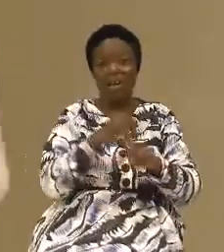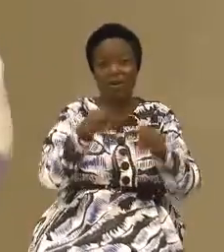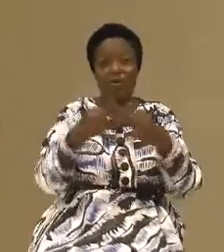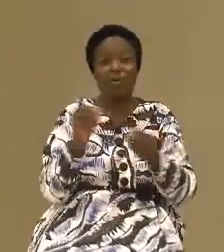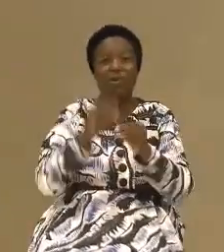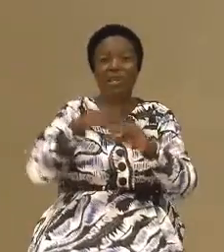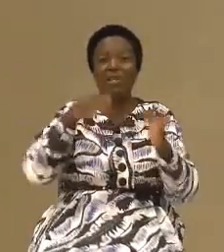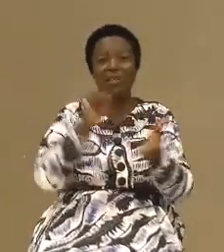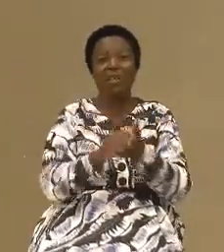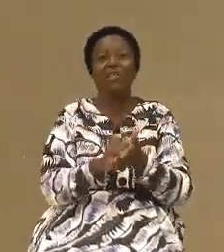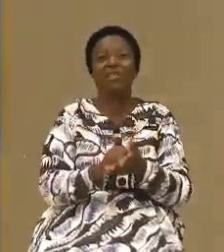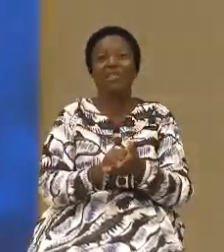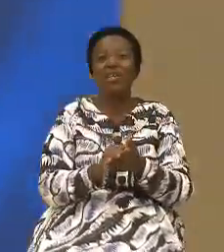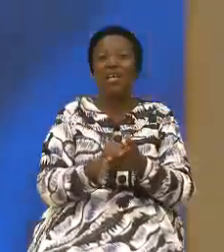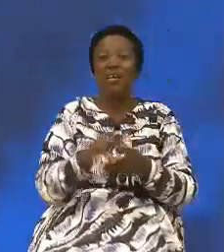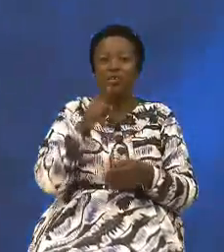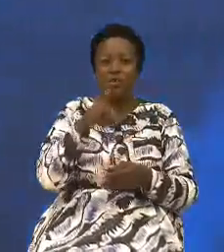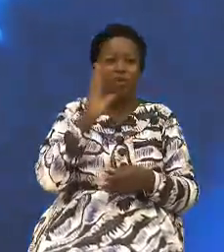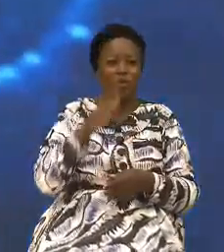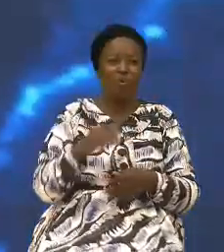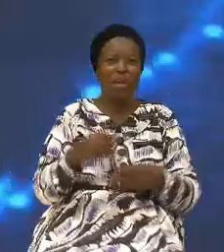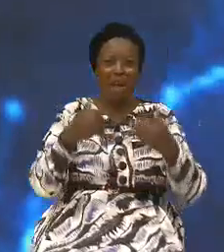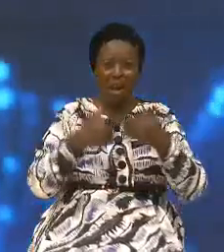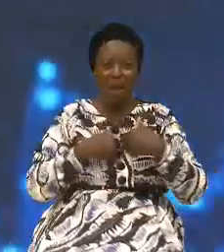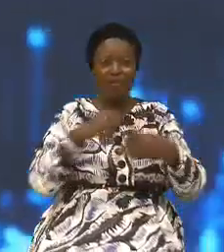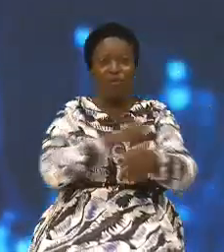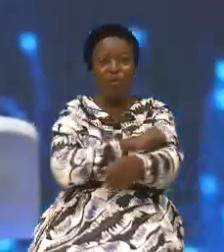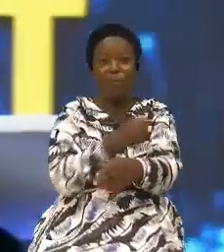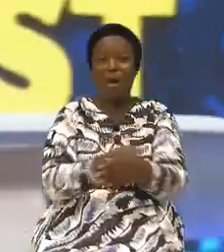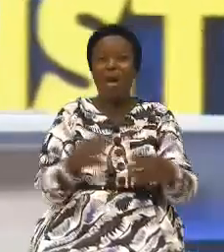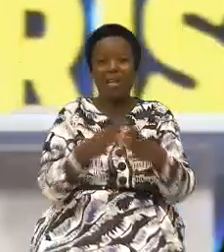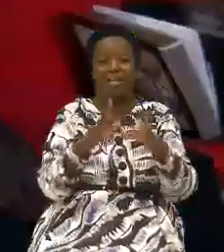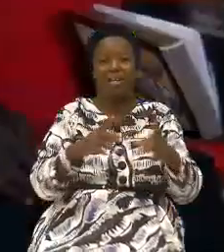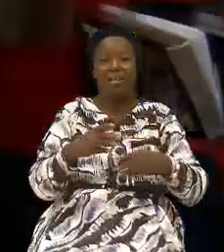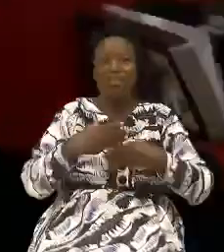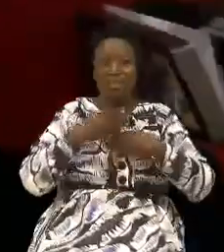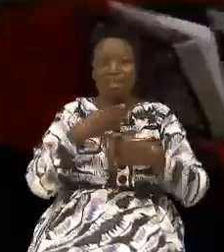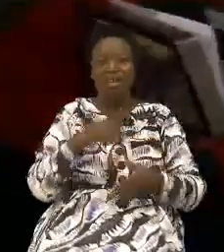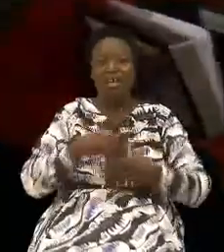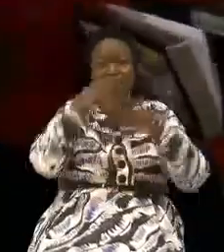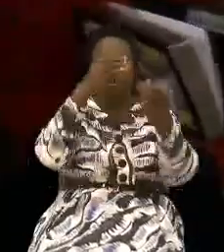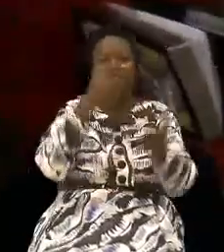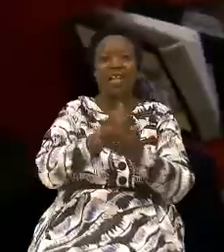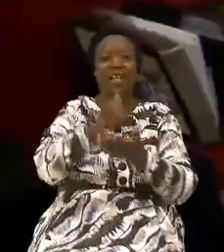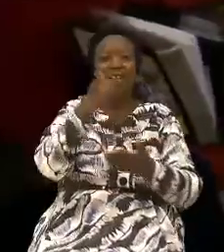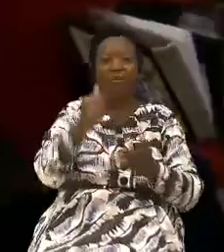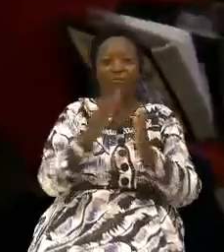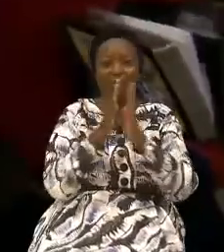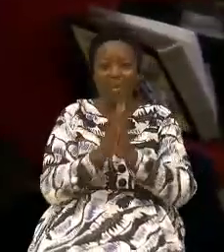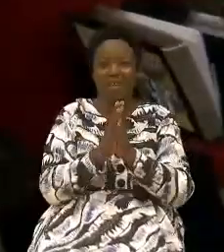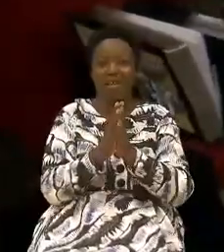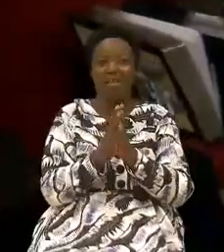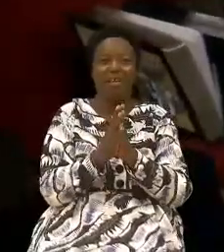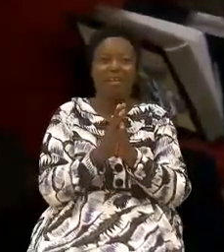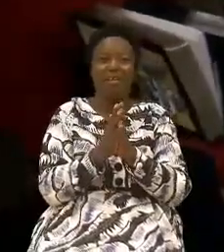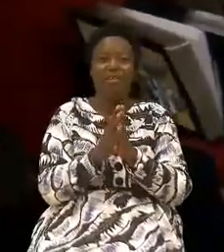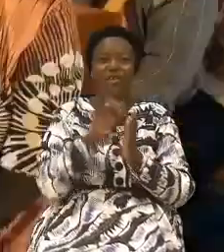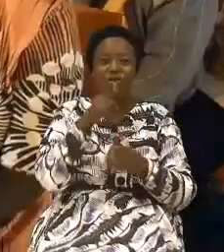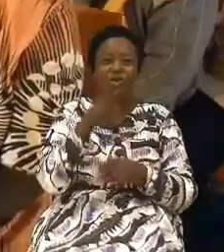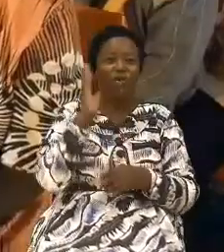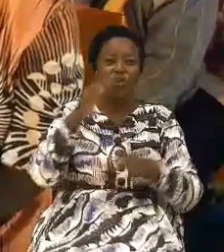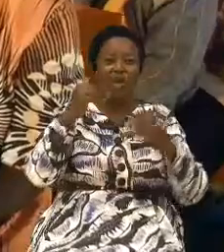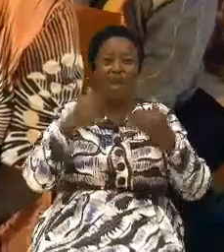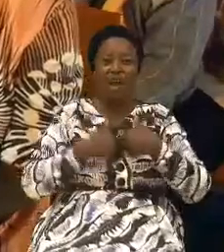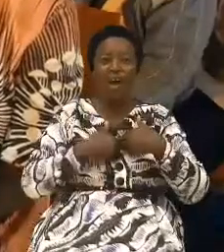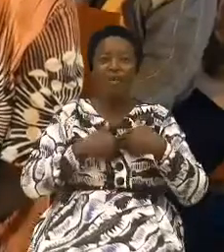beyond. You will have super abundance. Somebody shout amen. You will have